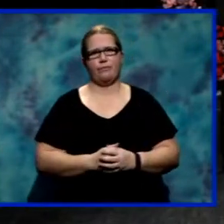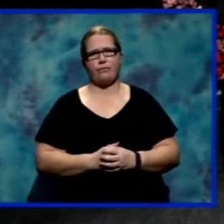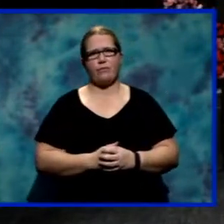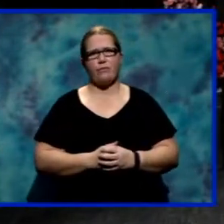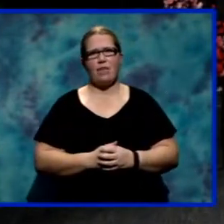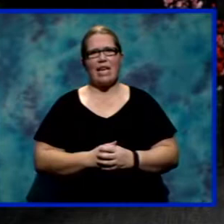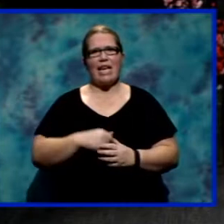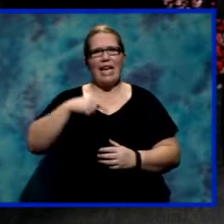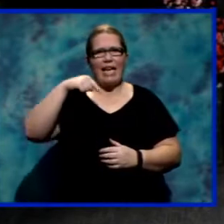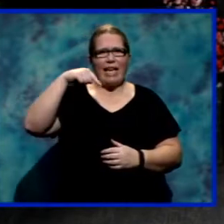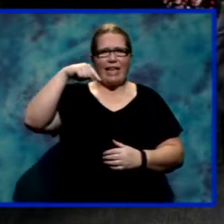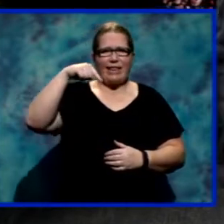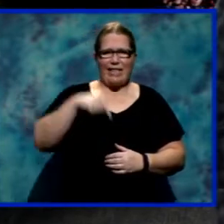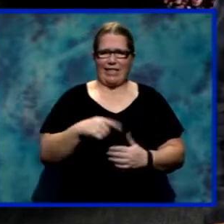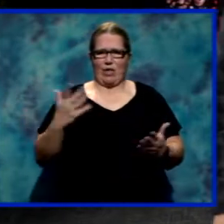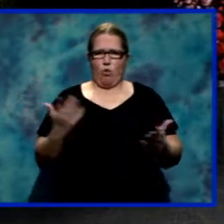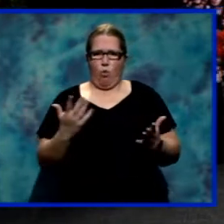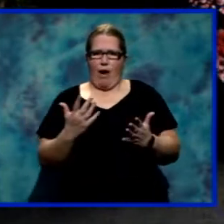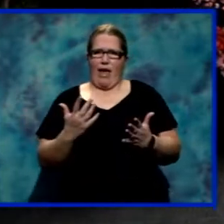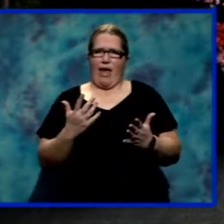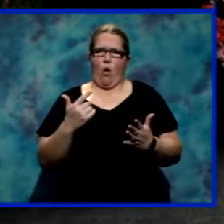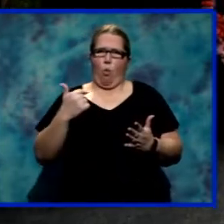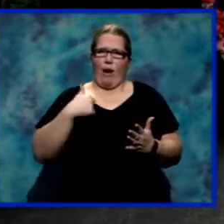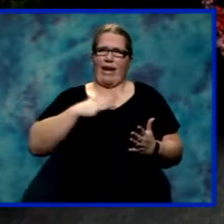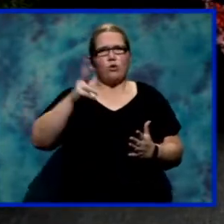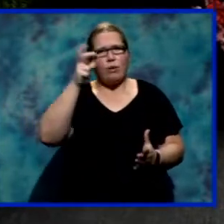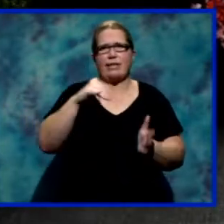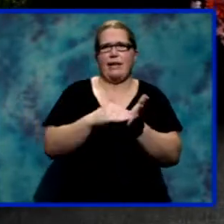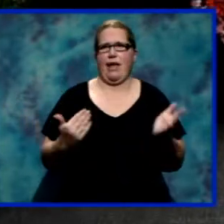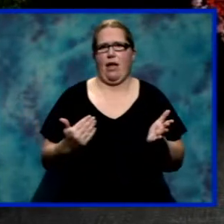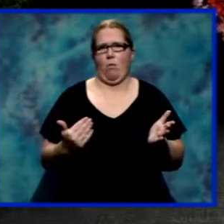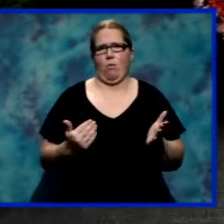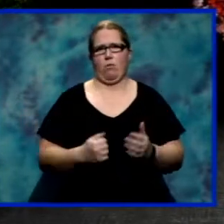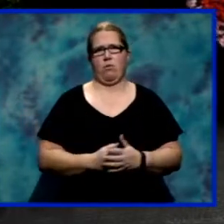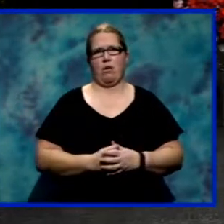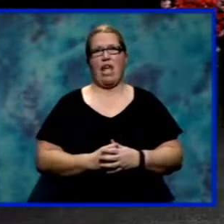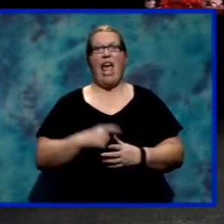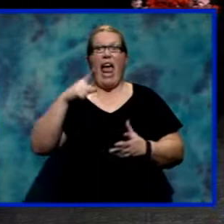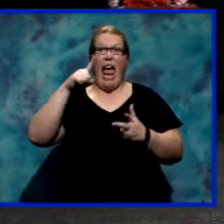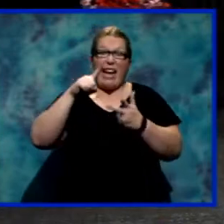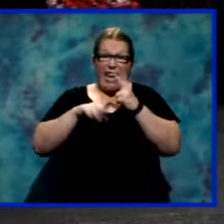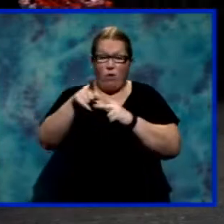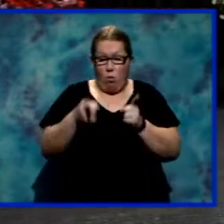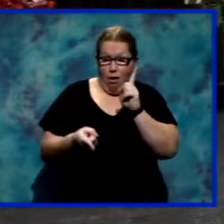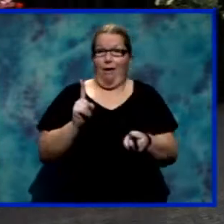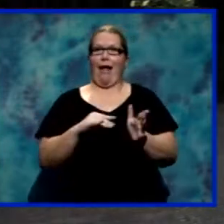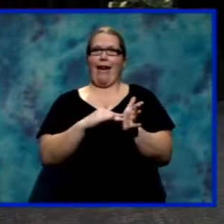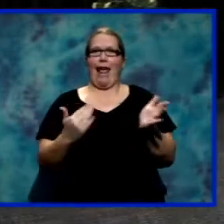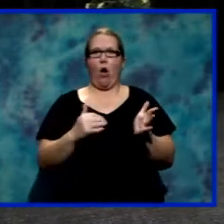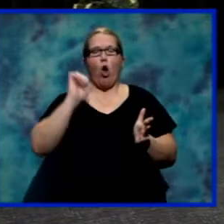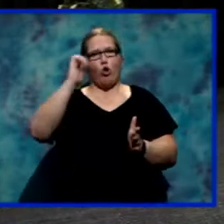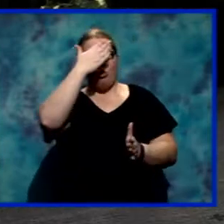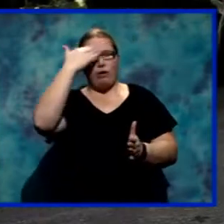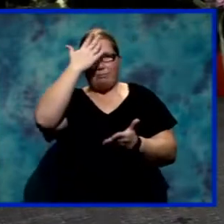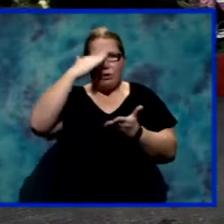This is where the rubber hits the road when it comes to Christianity. And if you can get this, your Christian experience with